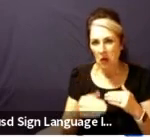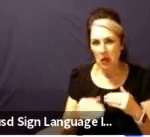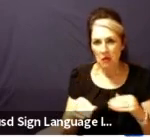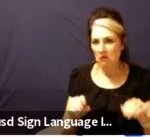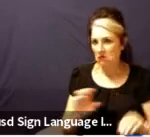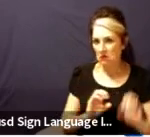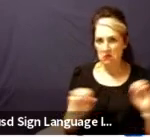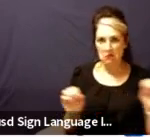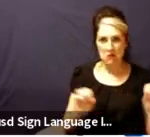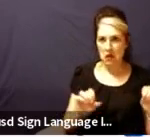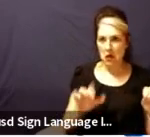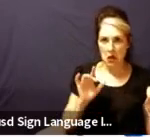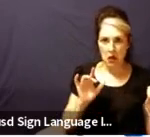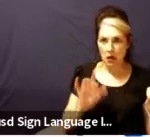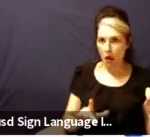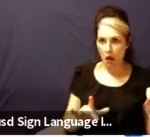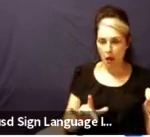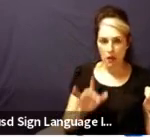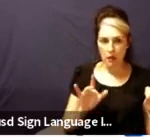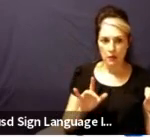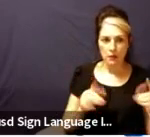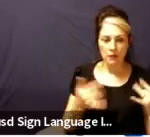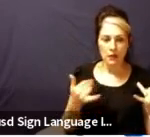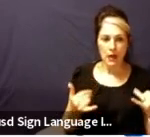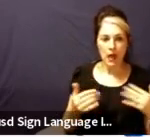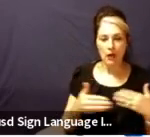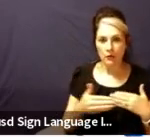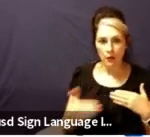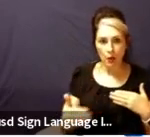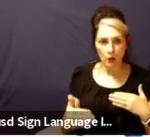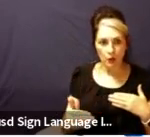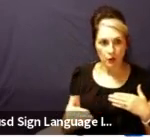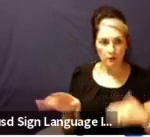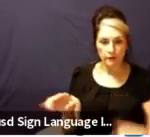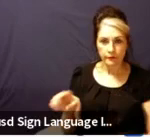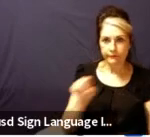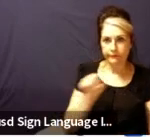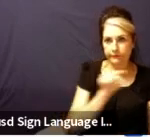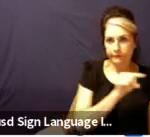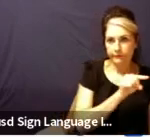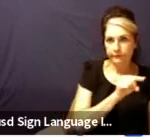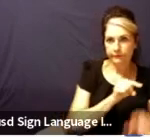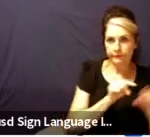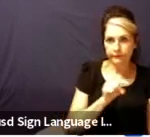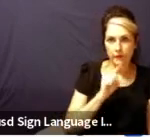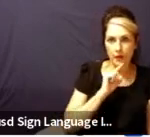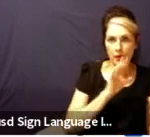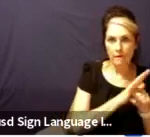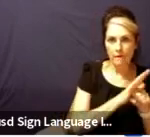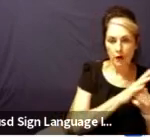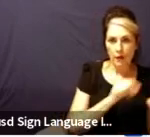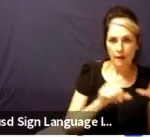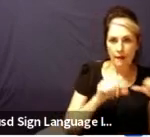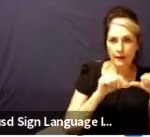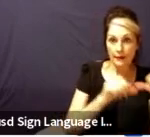above. And now from here, I'm going to go ahead and click on confirm and